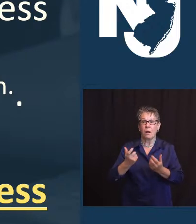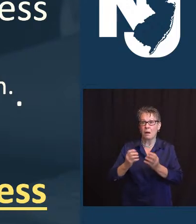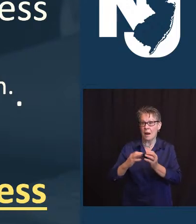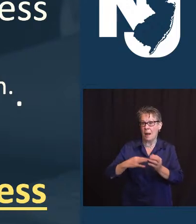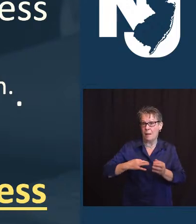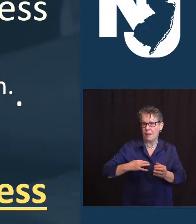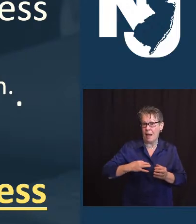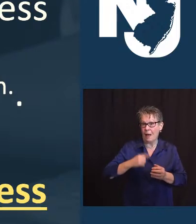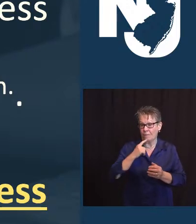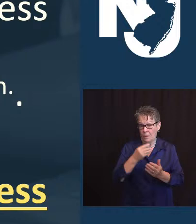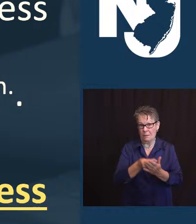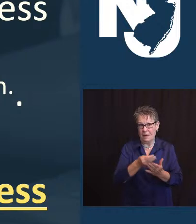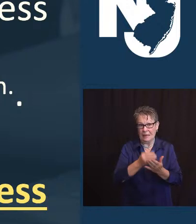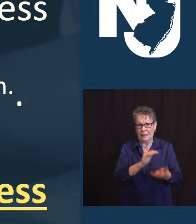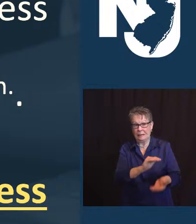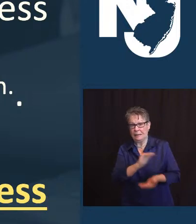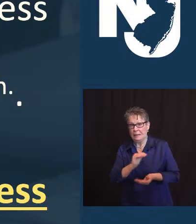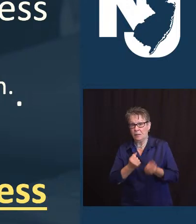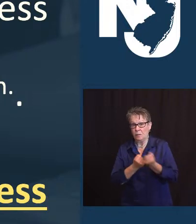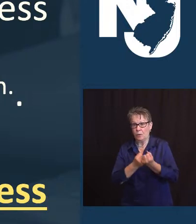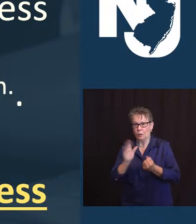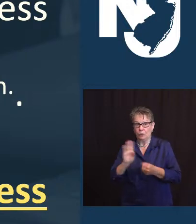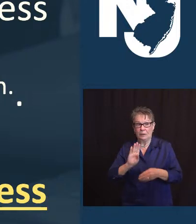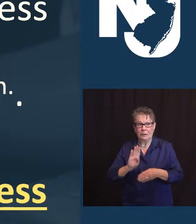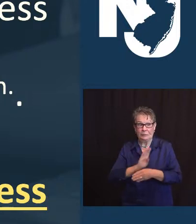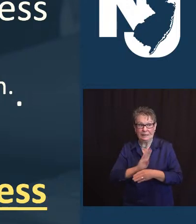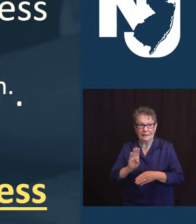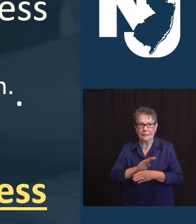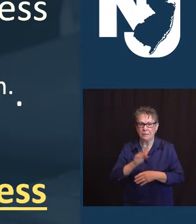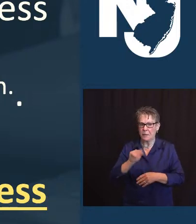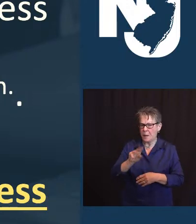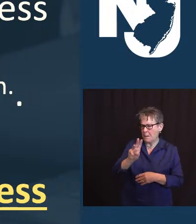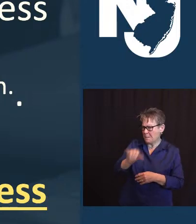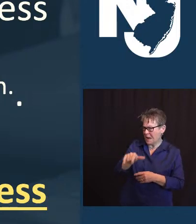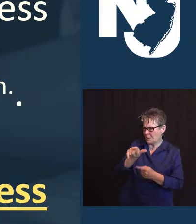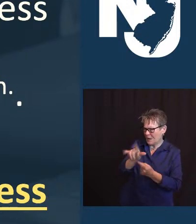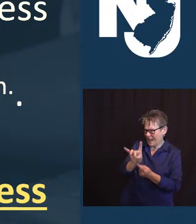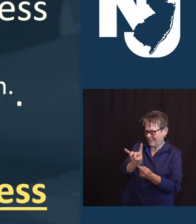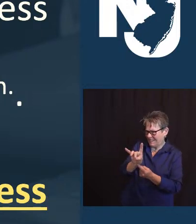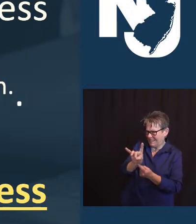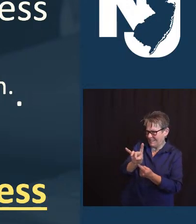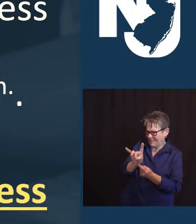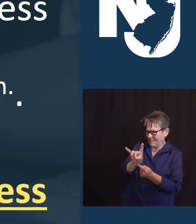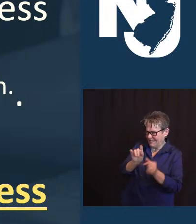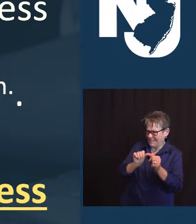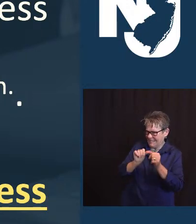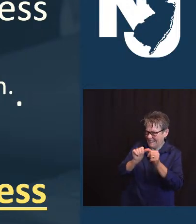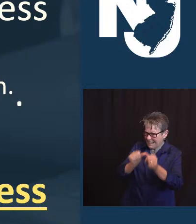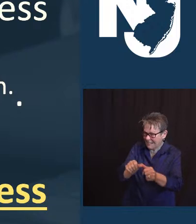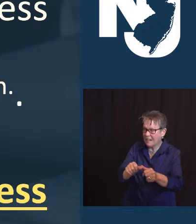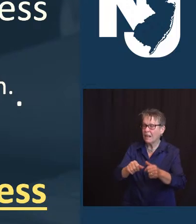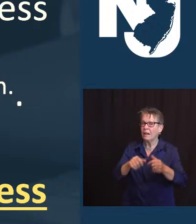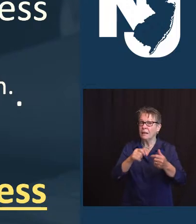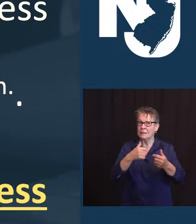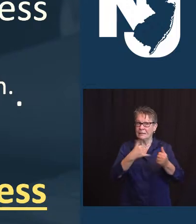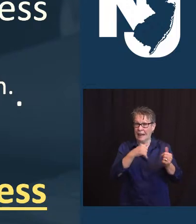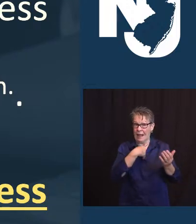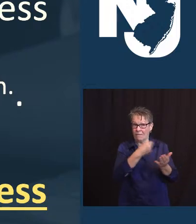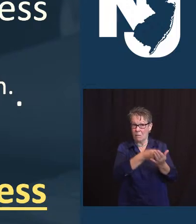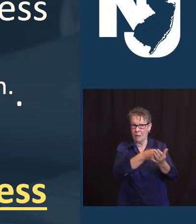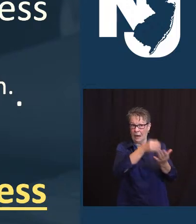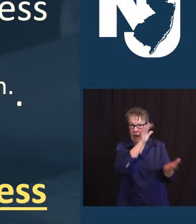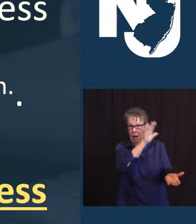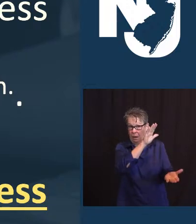whichever comes first. The Small and Micro Business PPE Access Program provides participating businesses with discounts of up